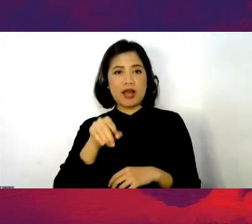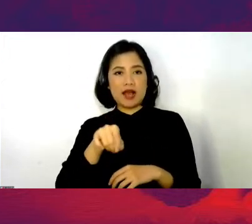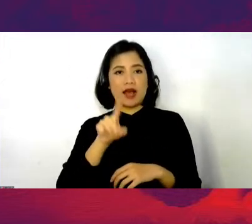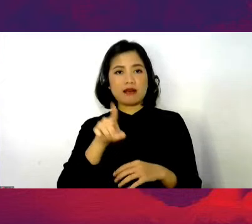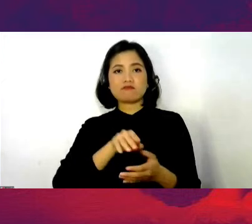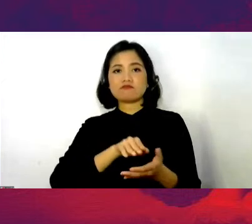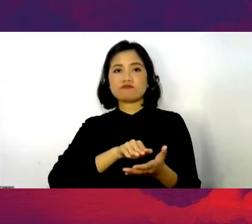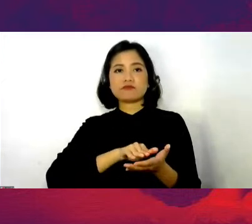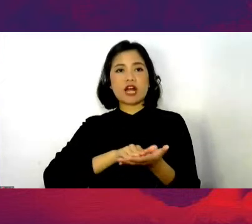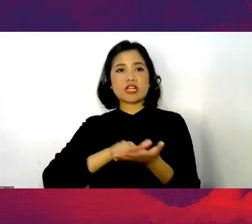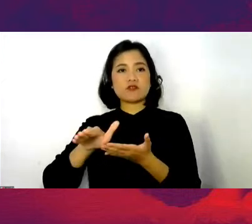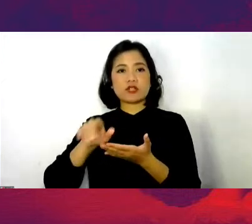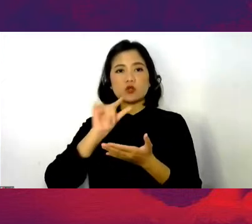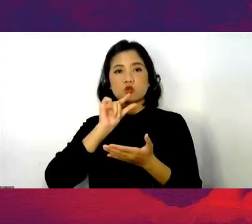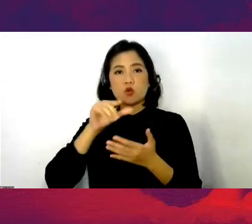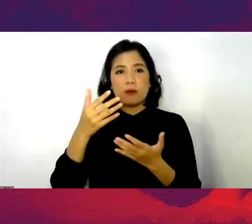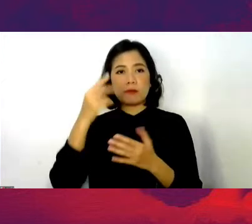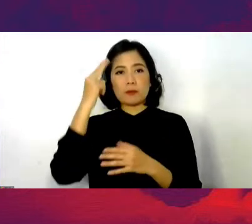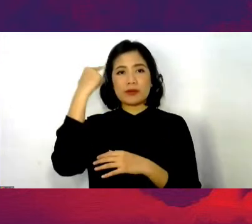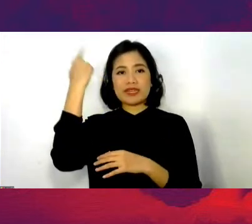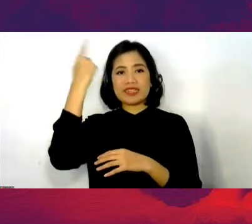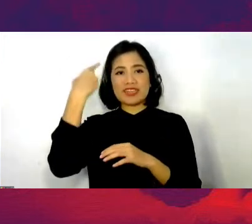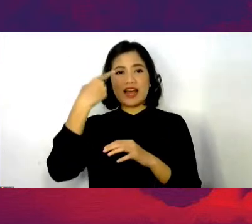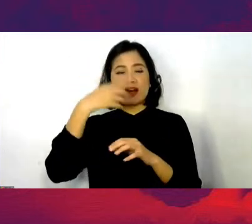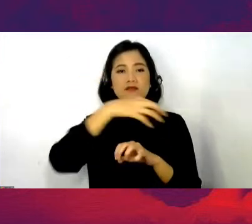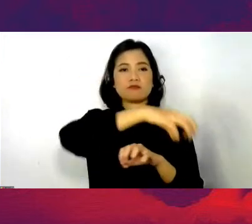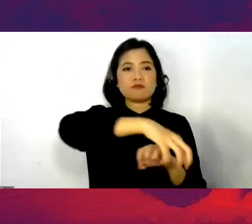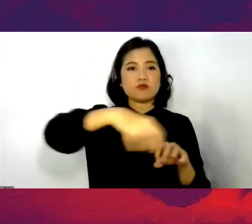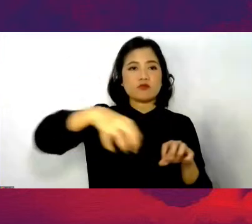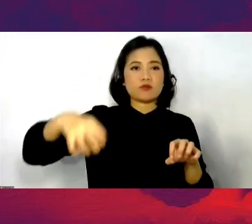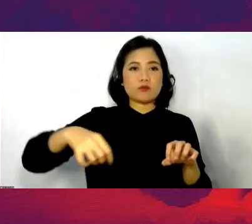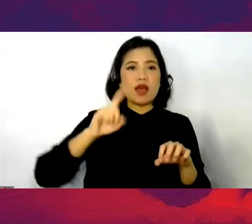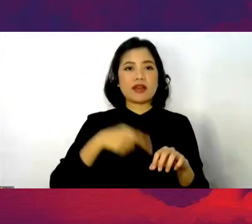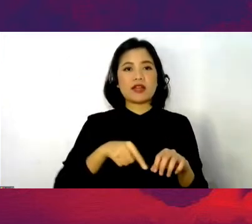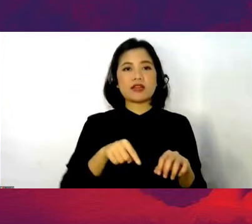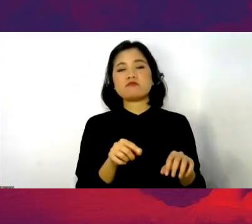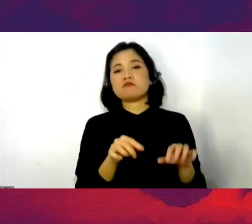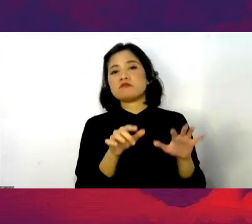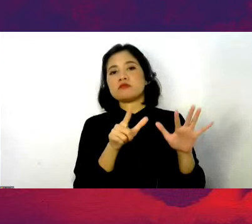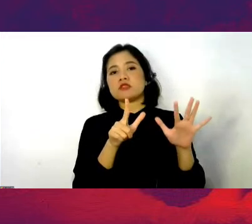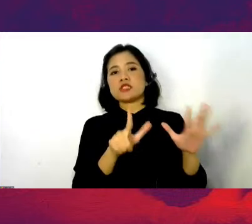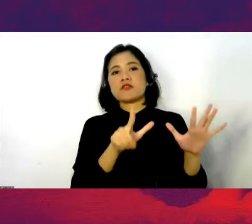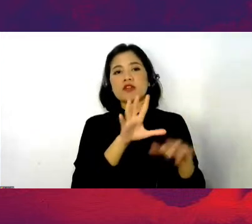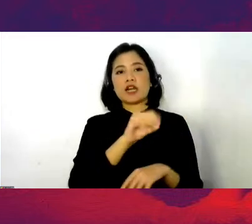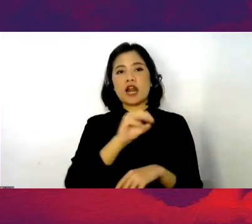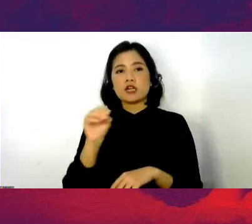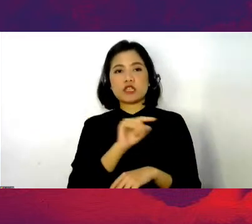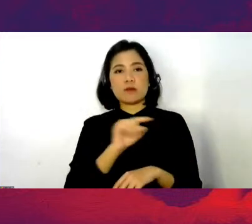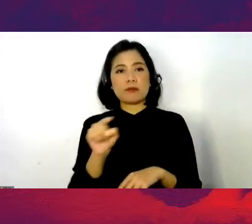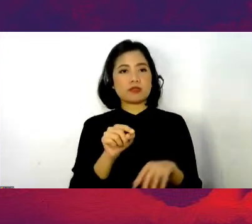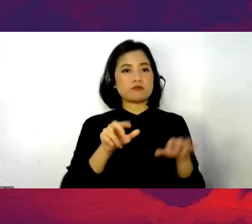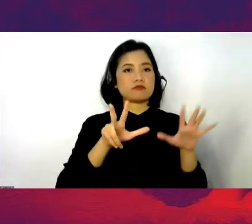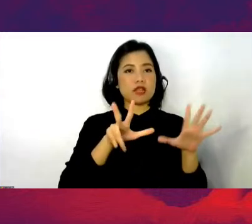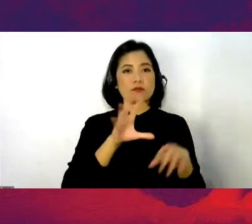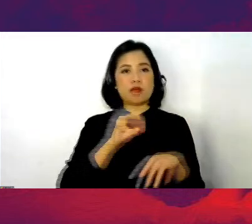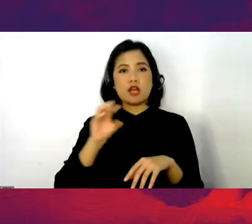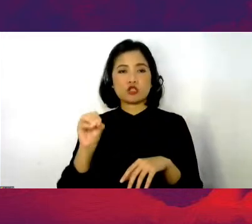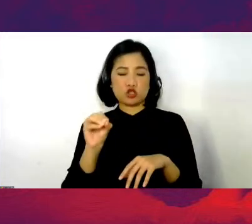the regional government. So now it is about 700 to 800 trillion rupiah every single